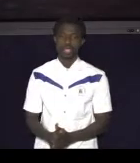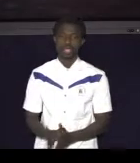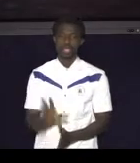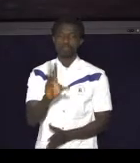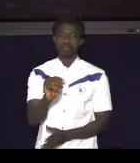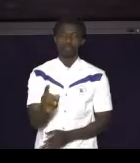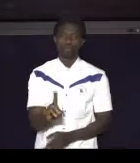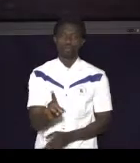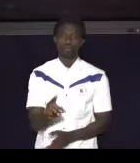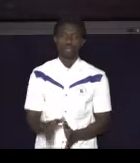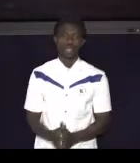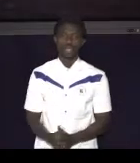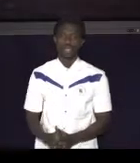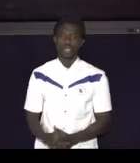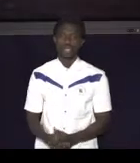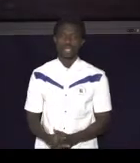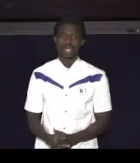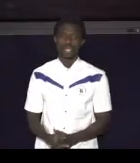nowhere,